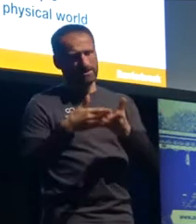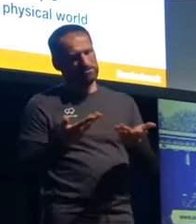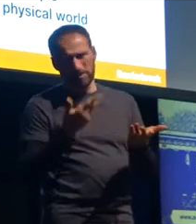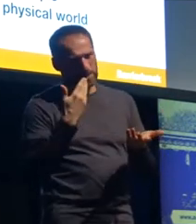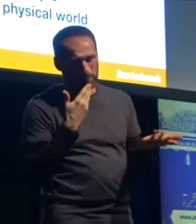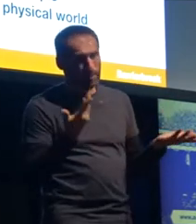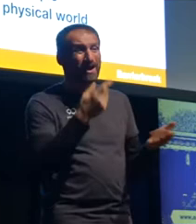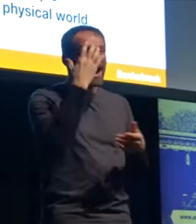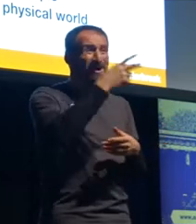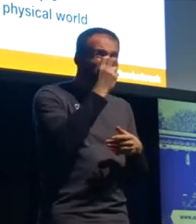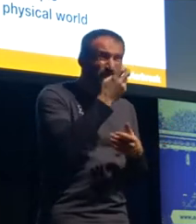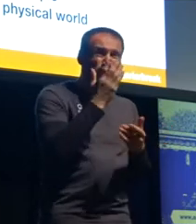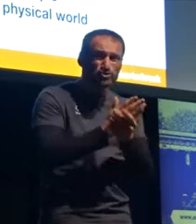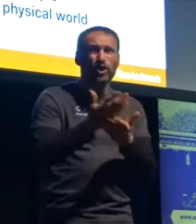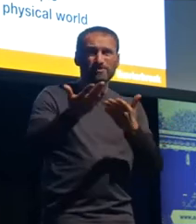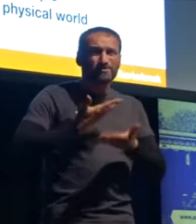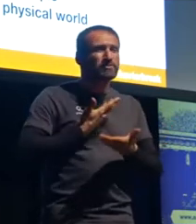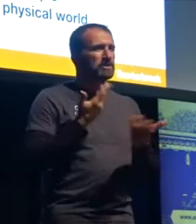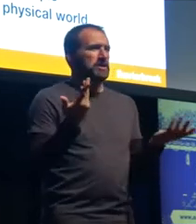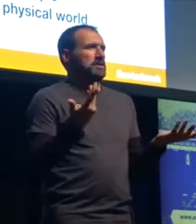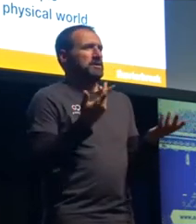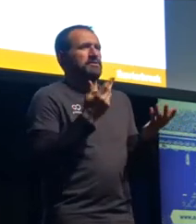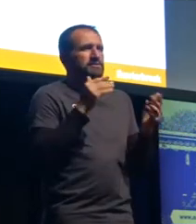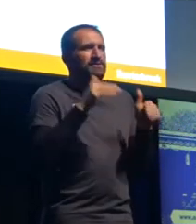they all have some kind of limitations as well.